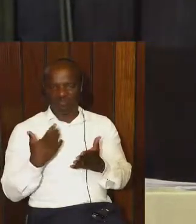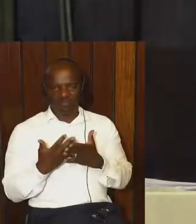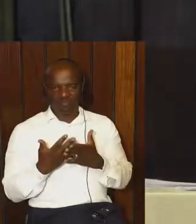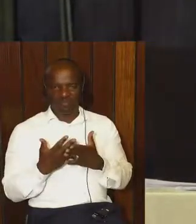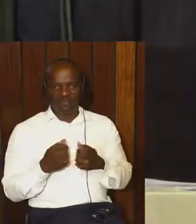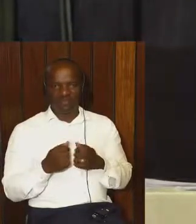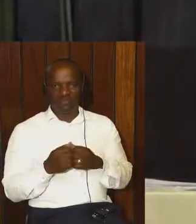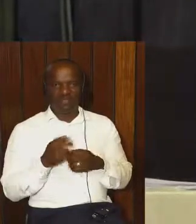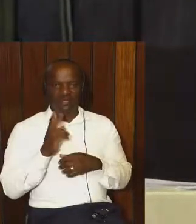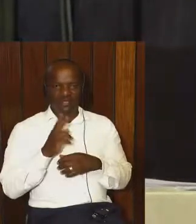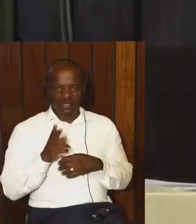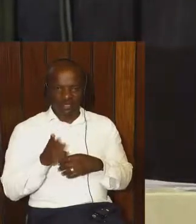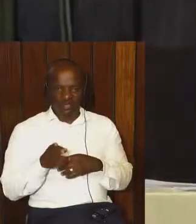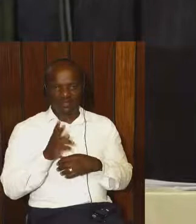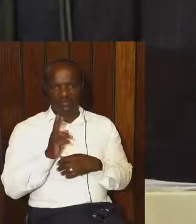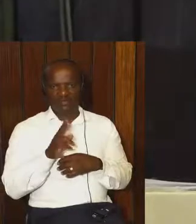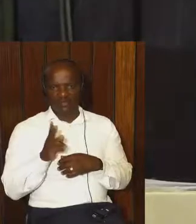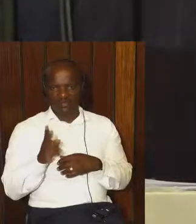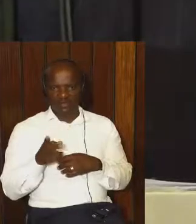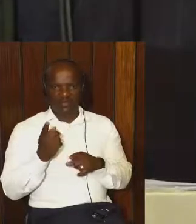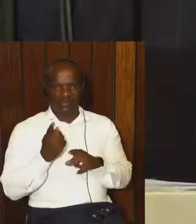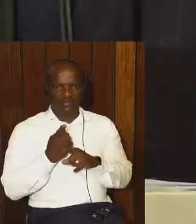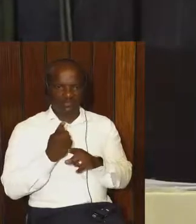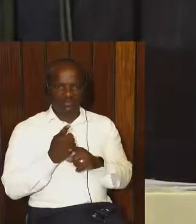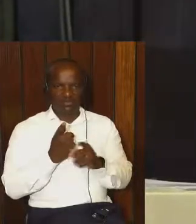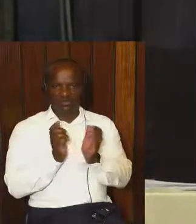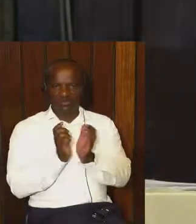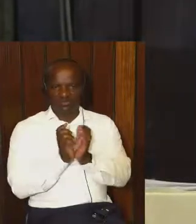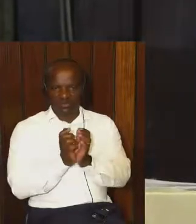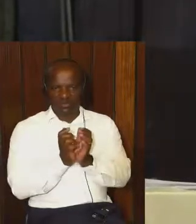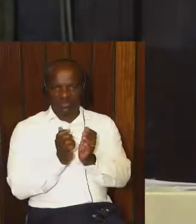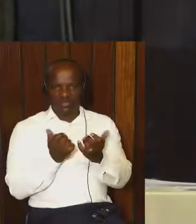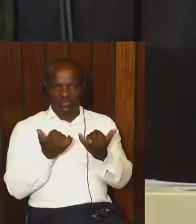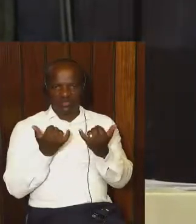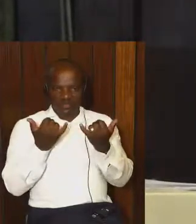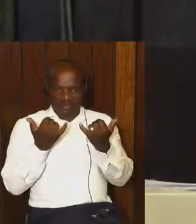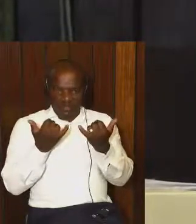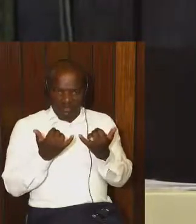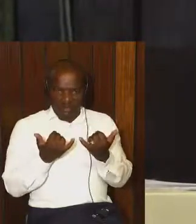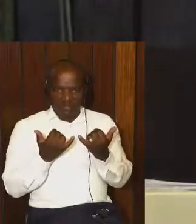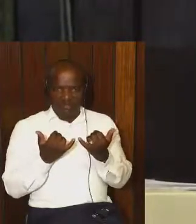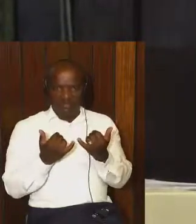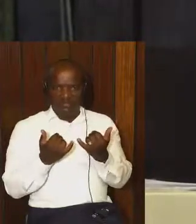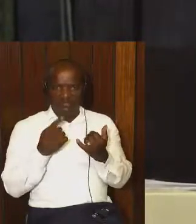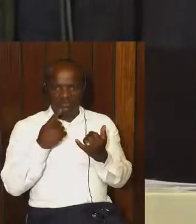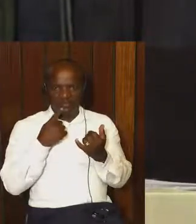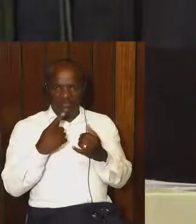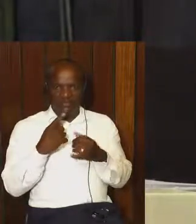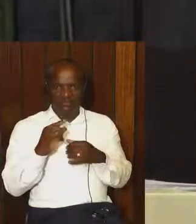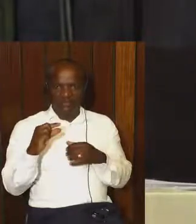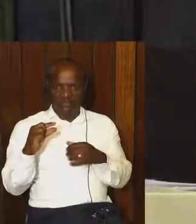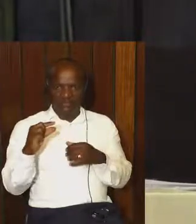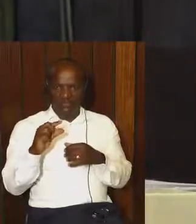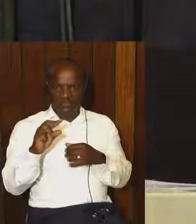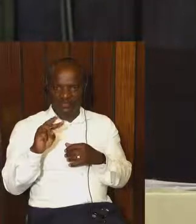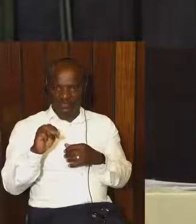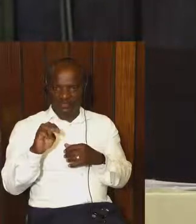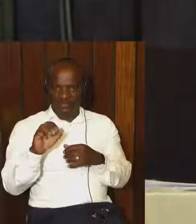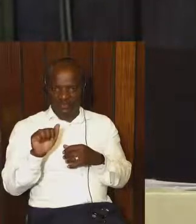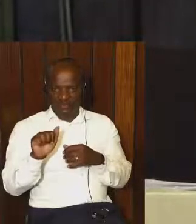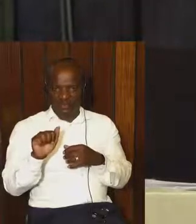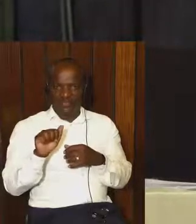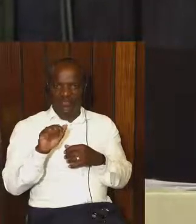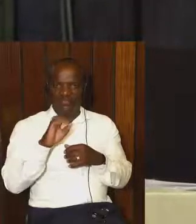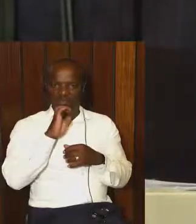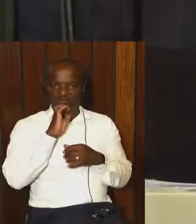this issue time and again every time when we meet. Now we are told that GMA seems to be our panacea to the problem